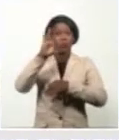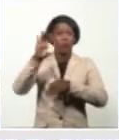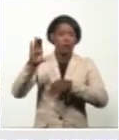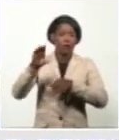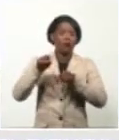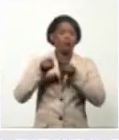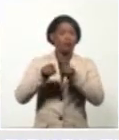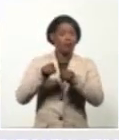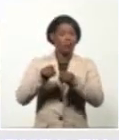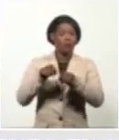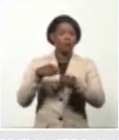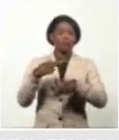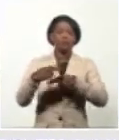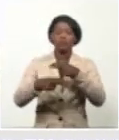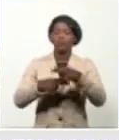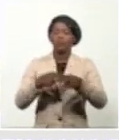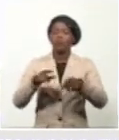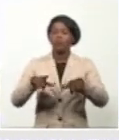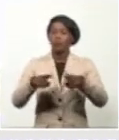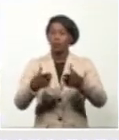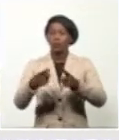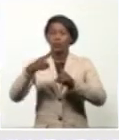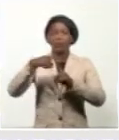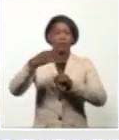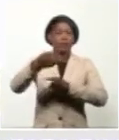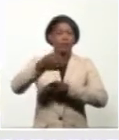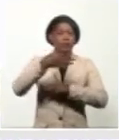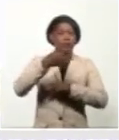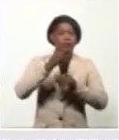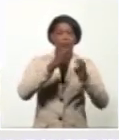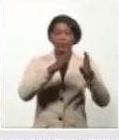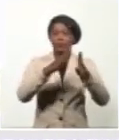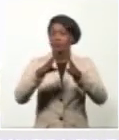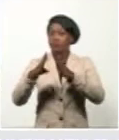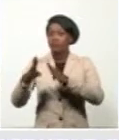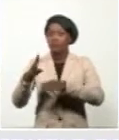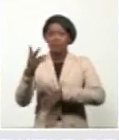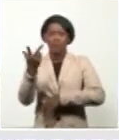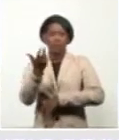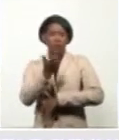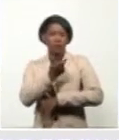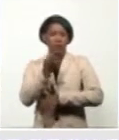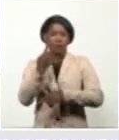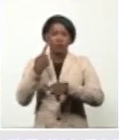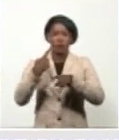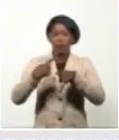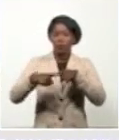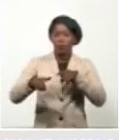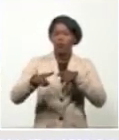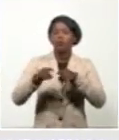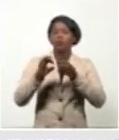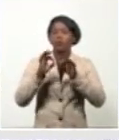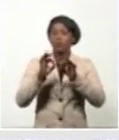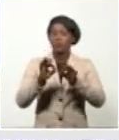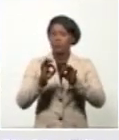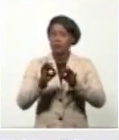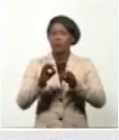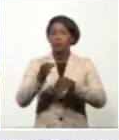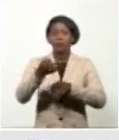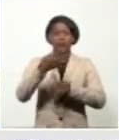that are taken previously with different medications injections and so on